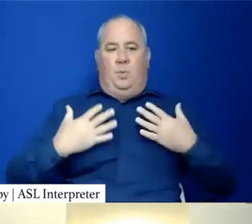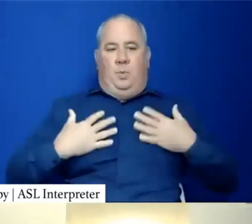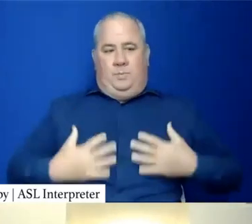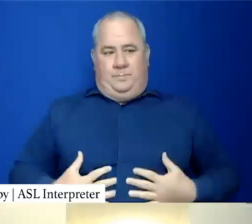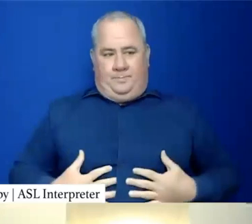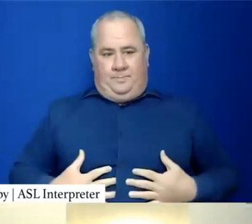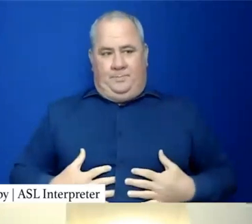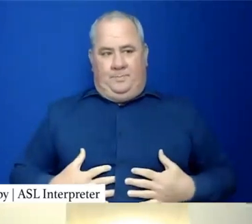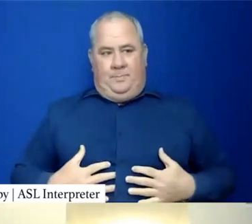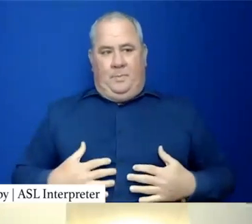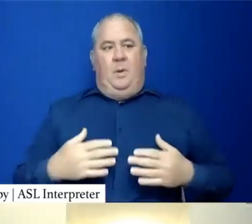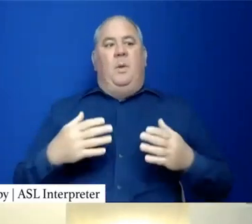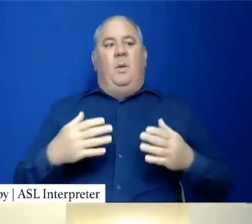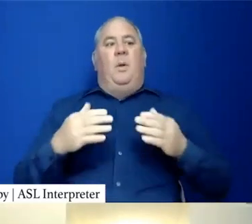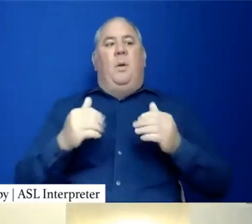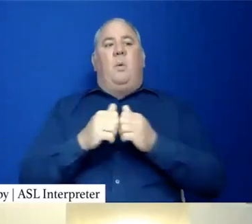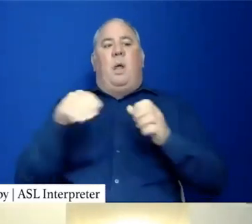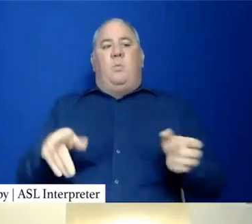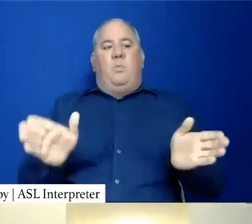room with white bulbs.